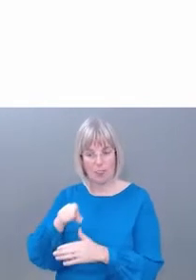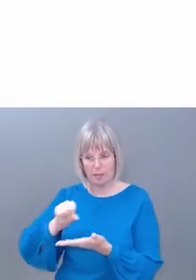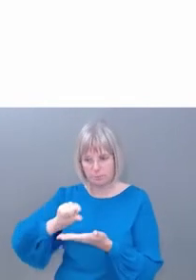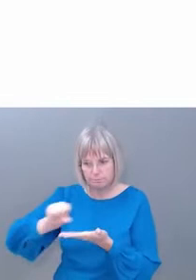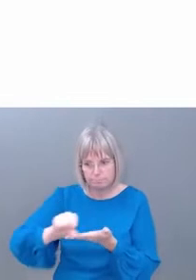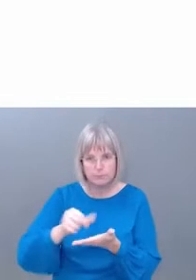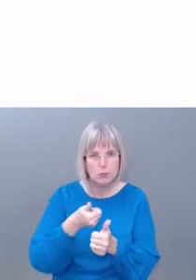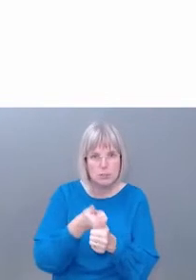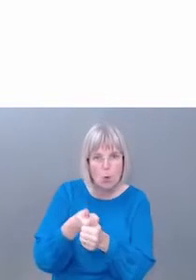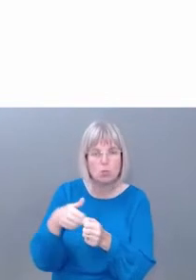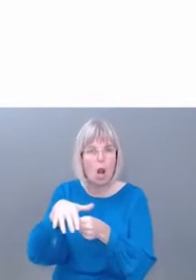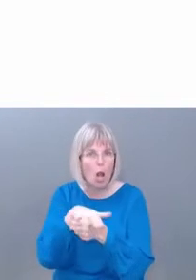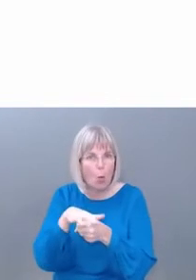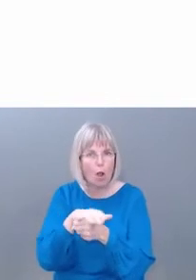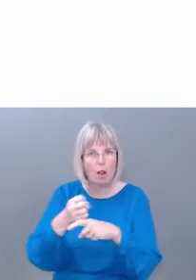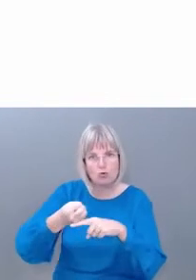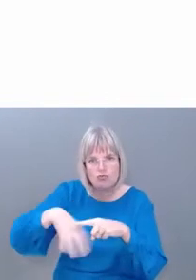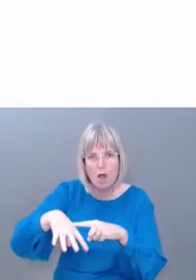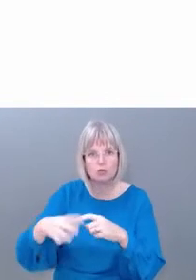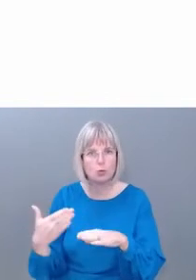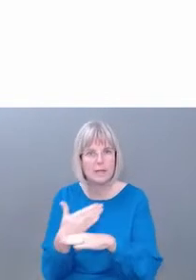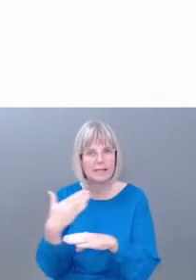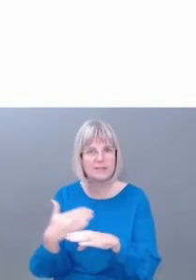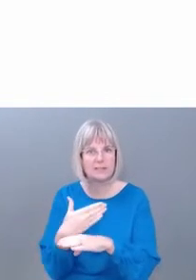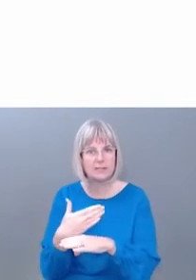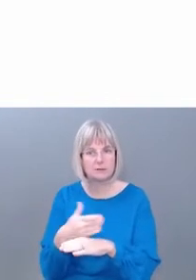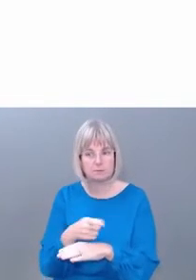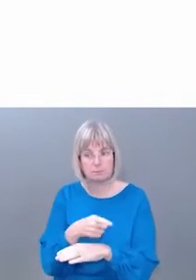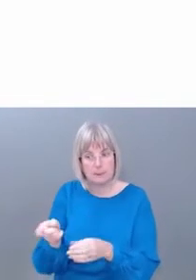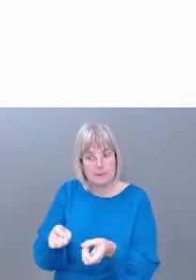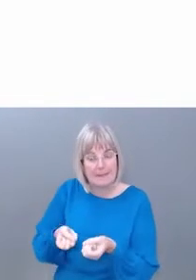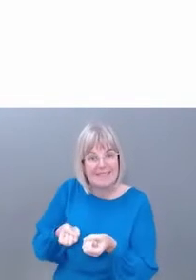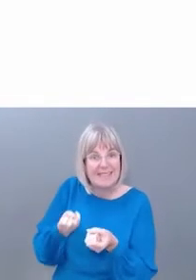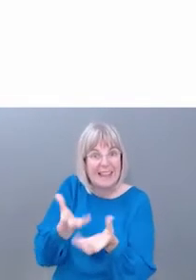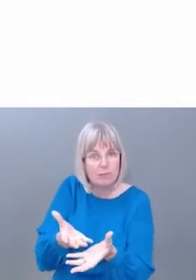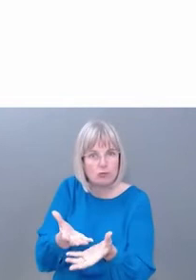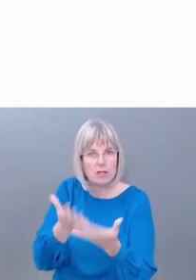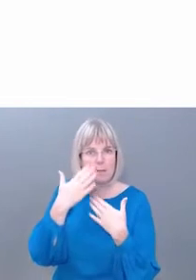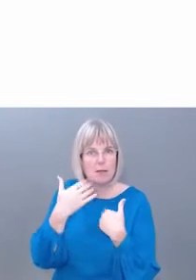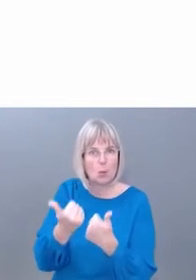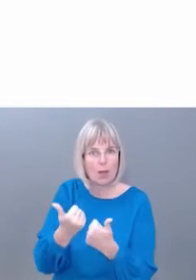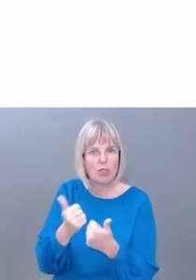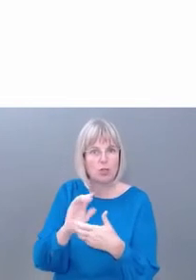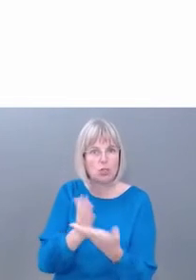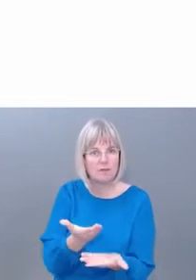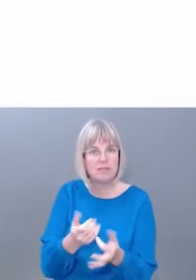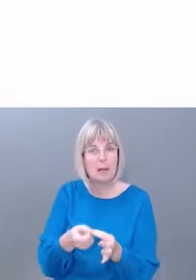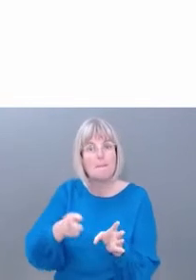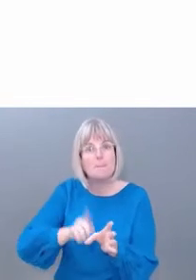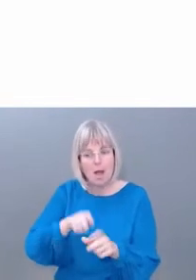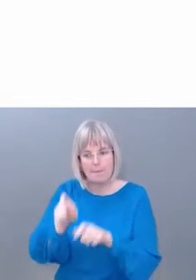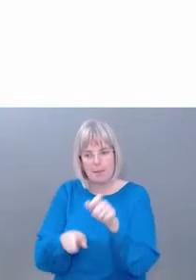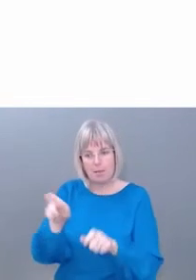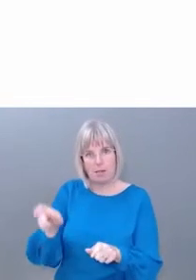it supports delivery of mental health services by people in communities. It